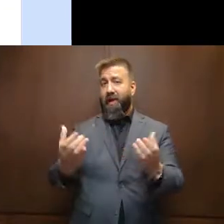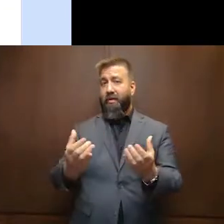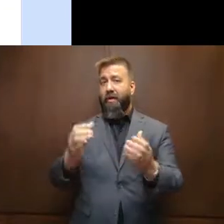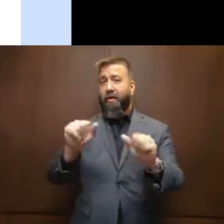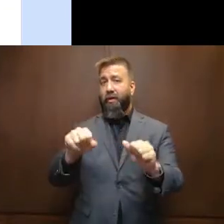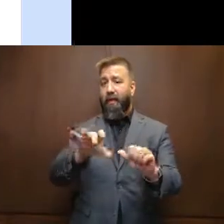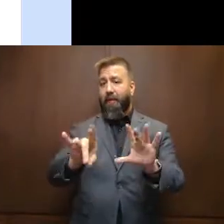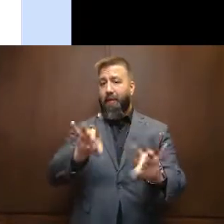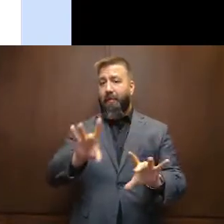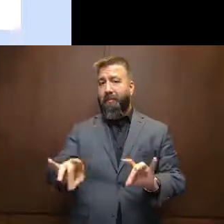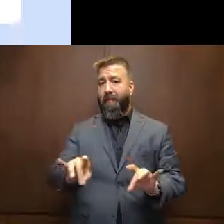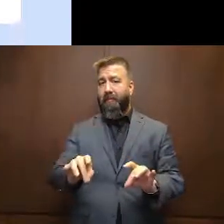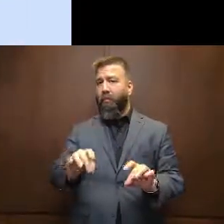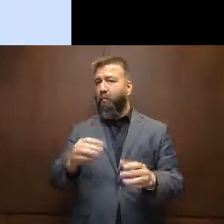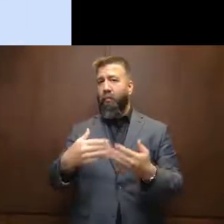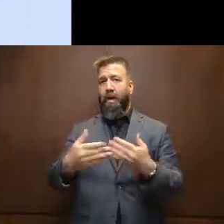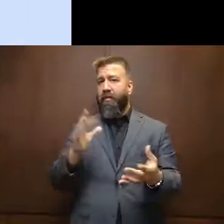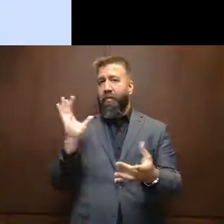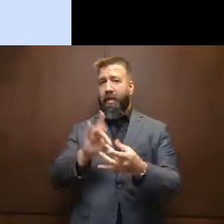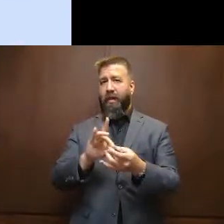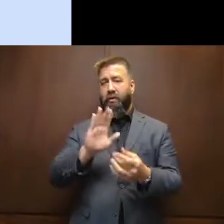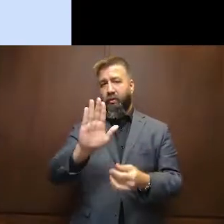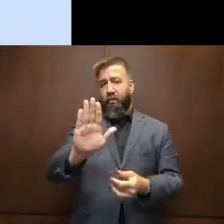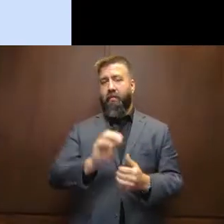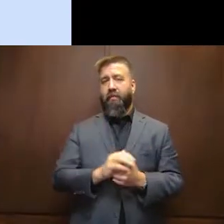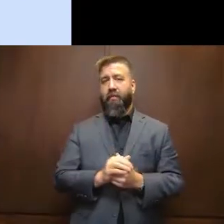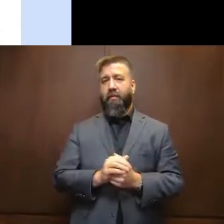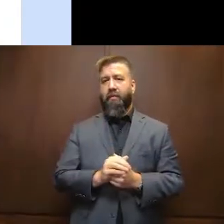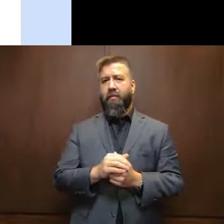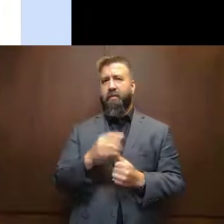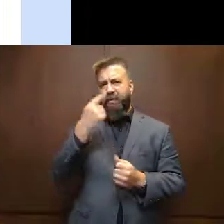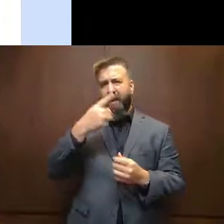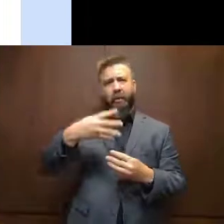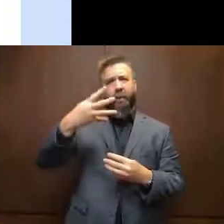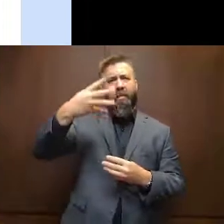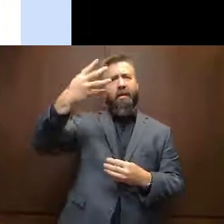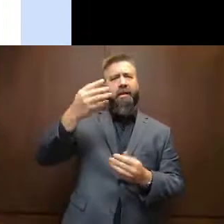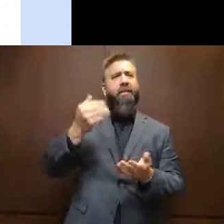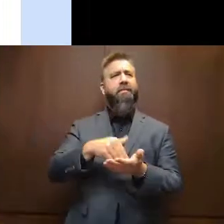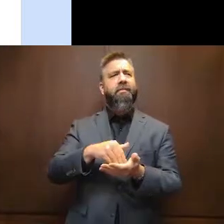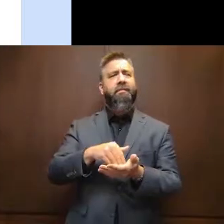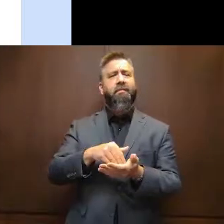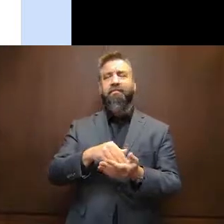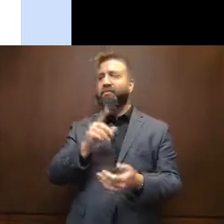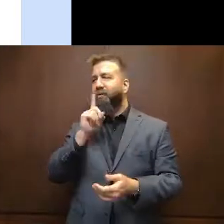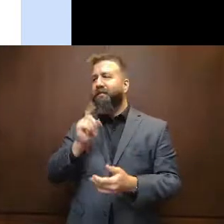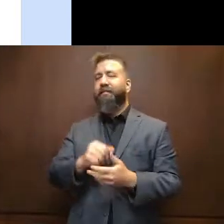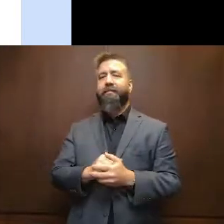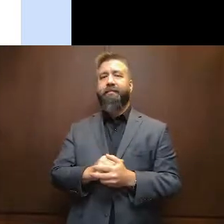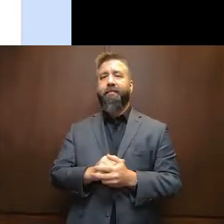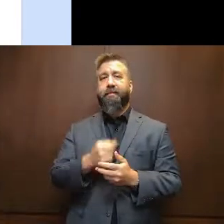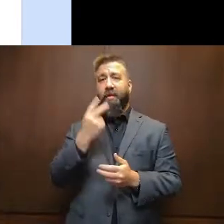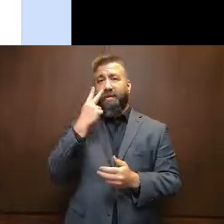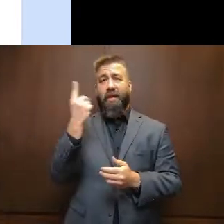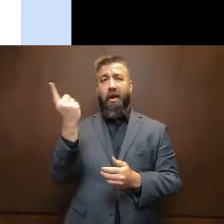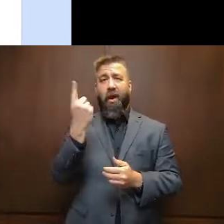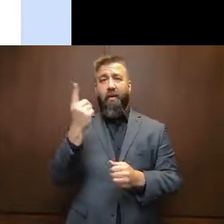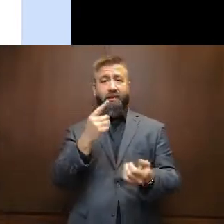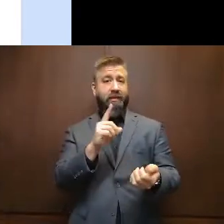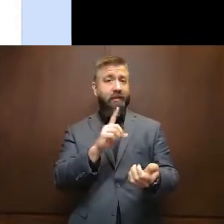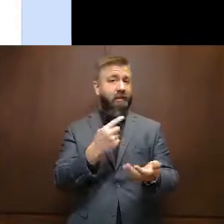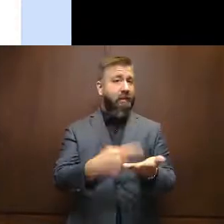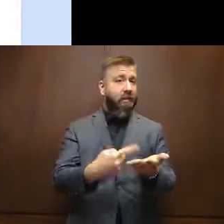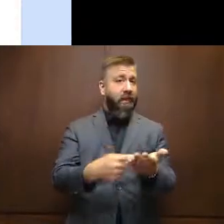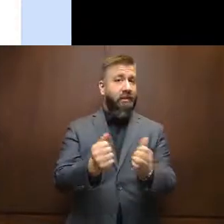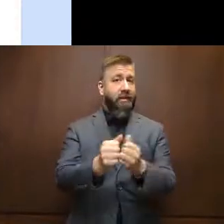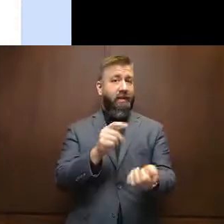multiple that apply as well. And can you scroll back up for just a second, Randy? As you can see, always consult your physician to